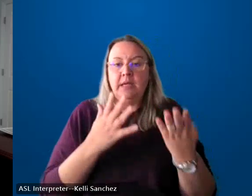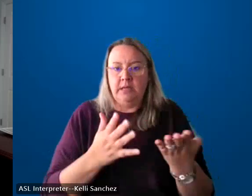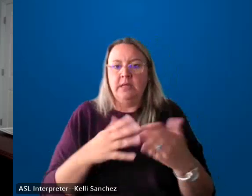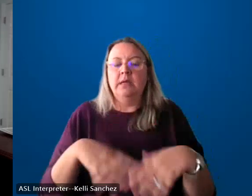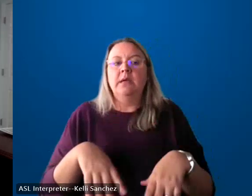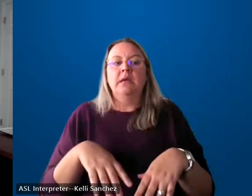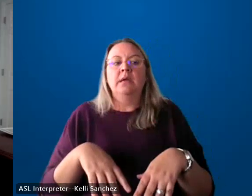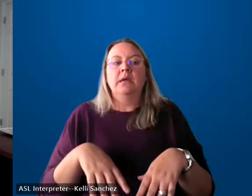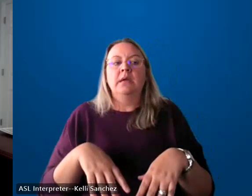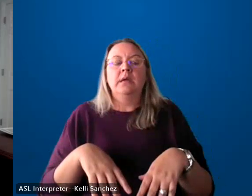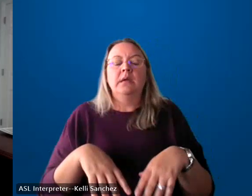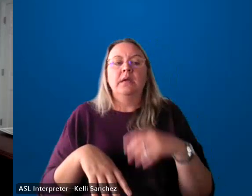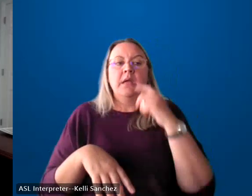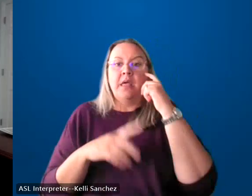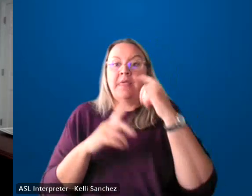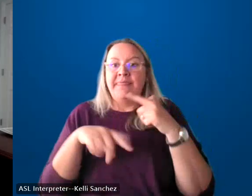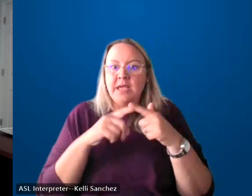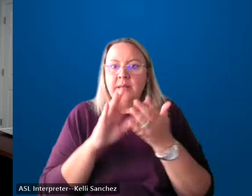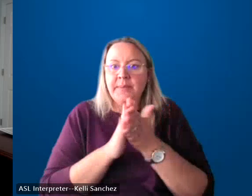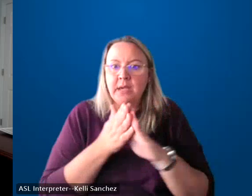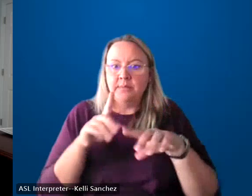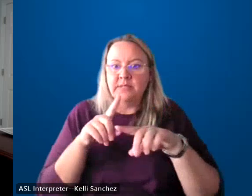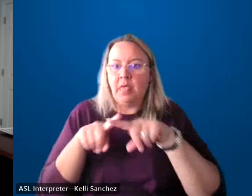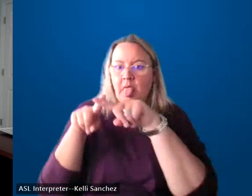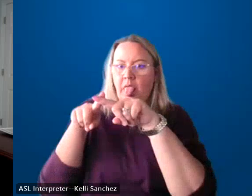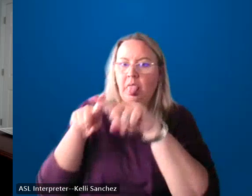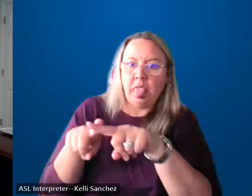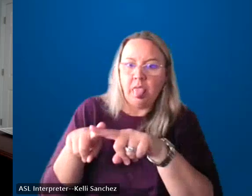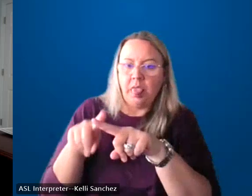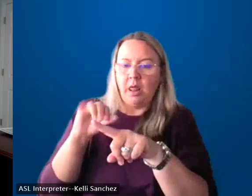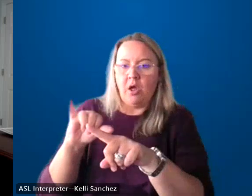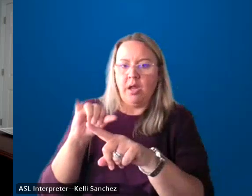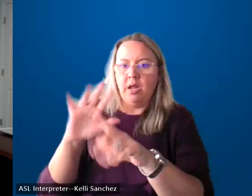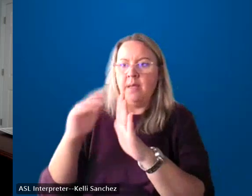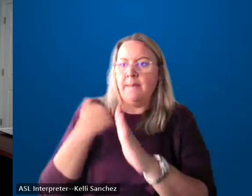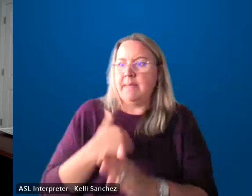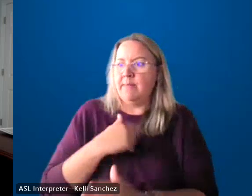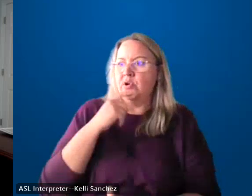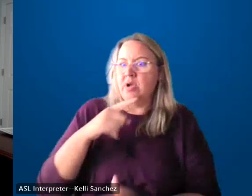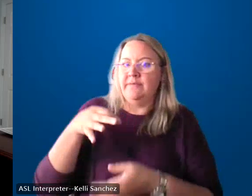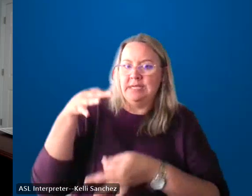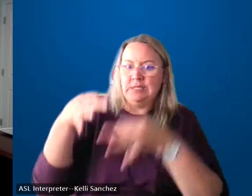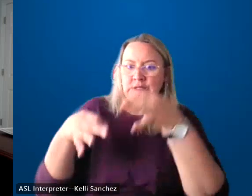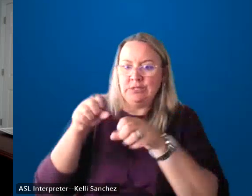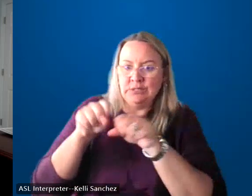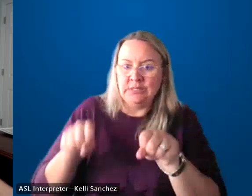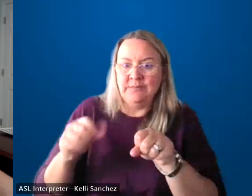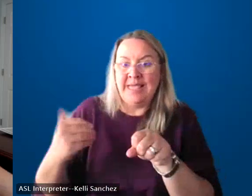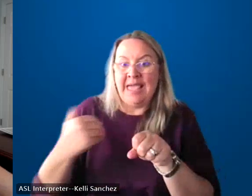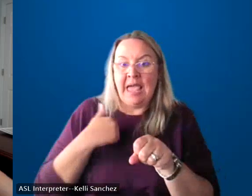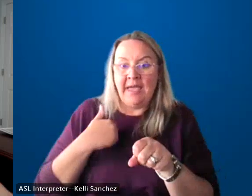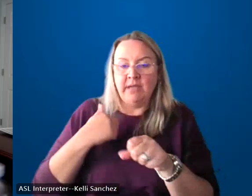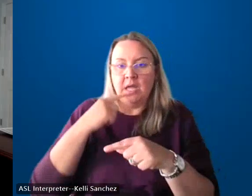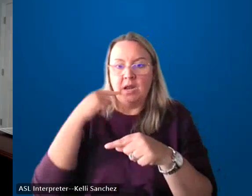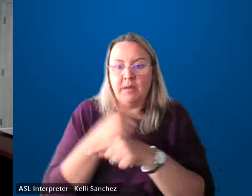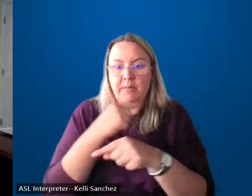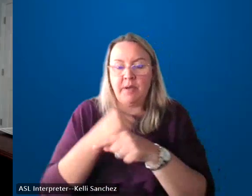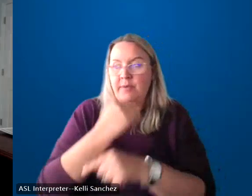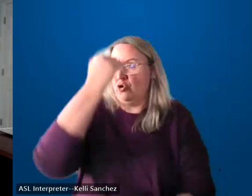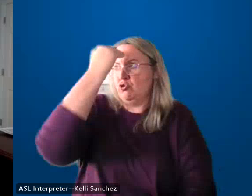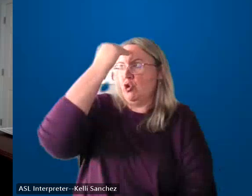Tara's point, it then becomes dependent on members of the judicial system having an adequate knowledge